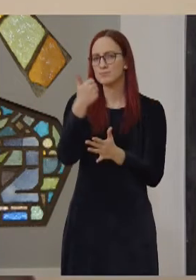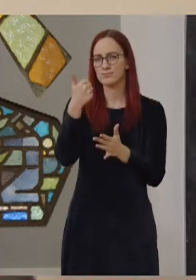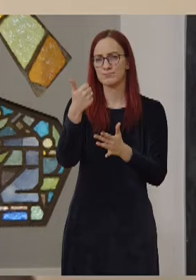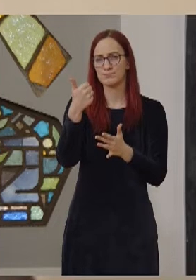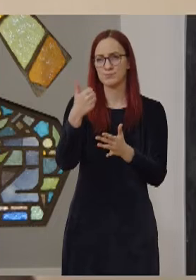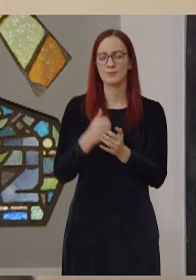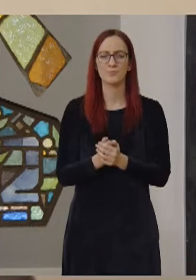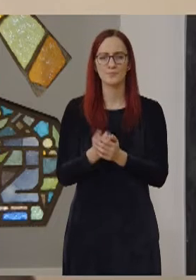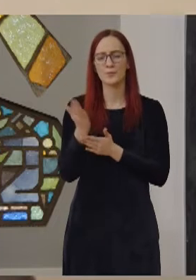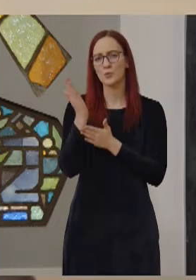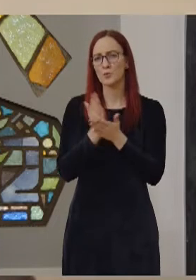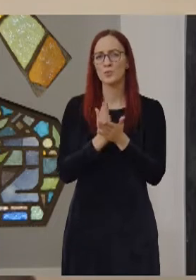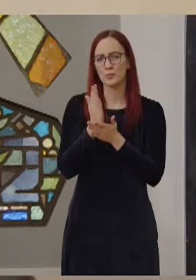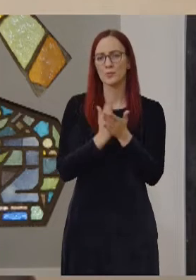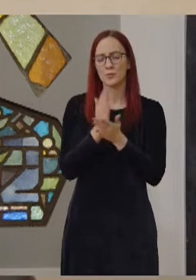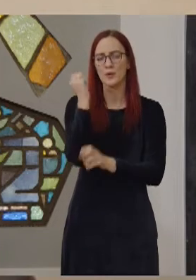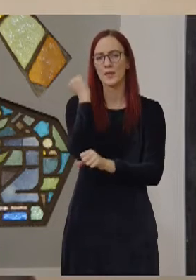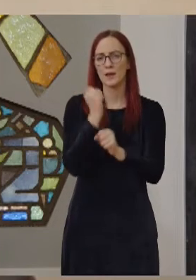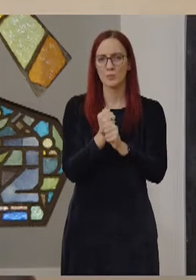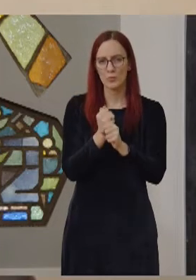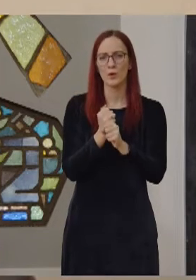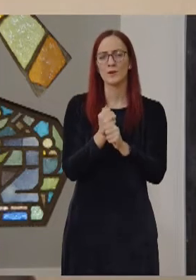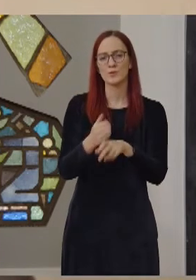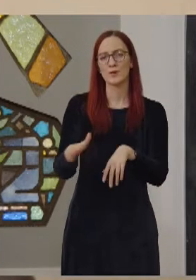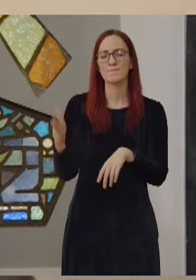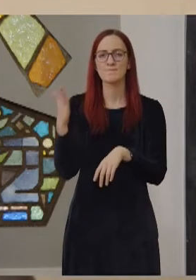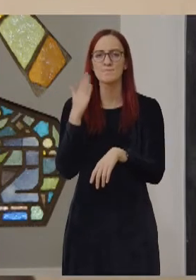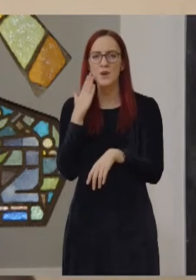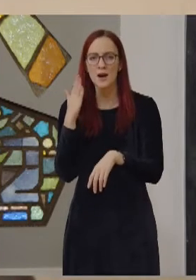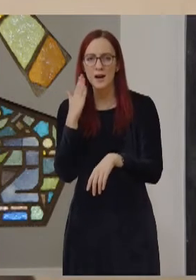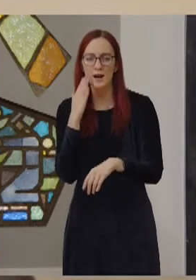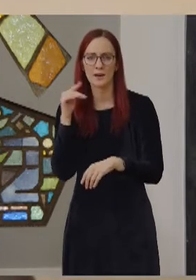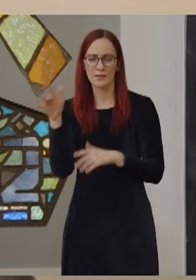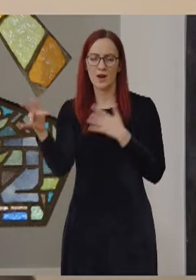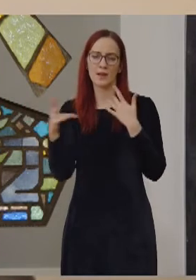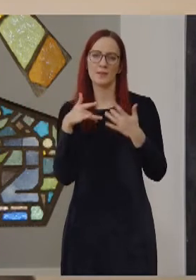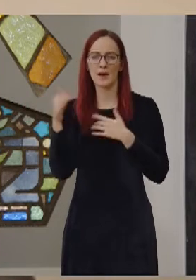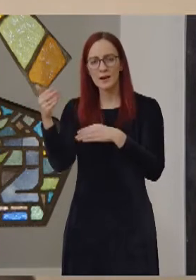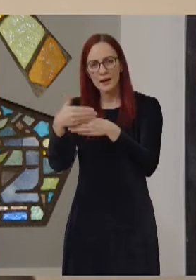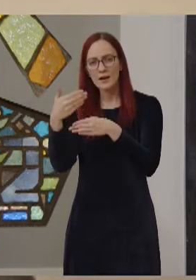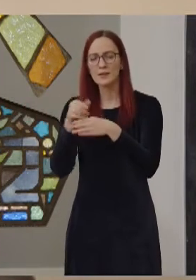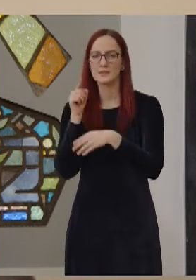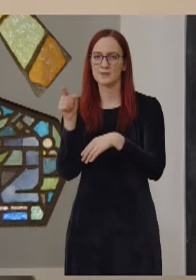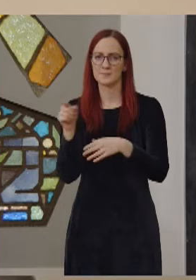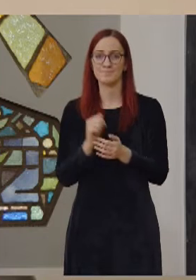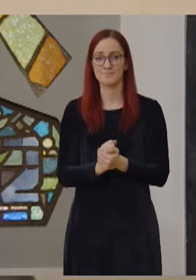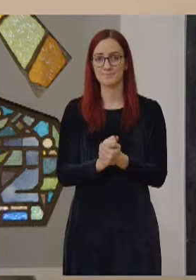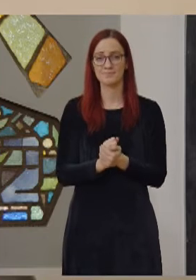are held in high esteem in the best theaters in